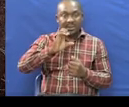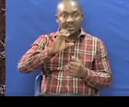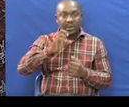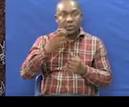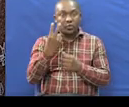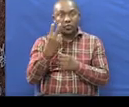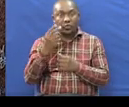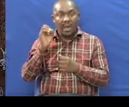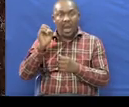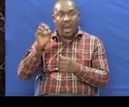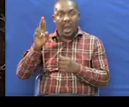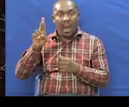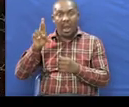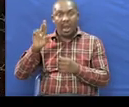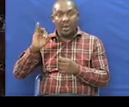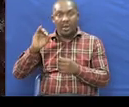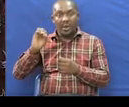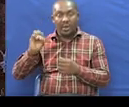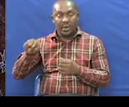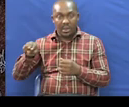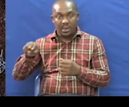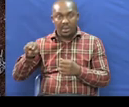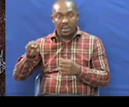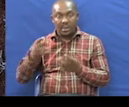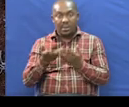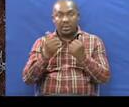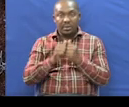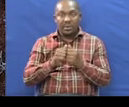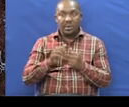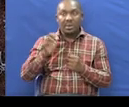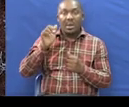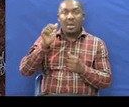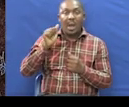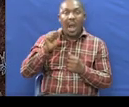ion, it will be like argon